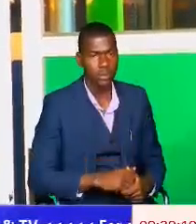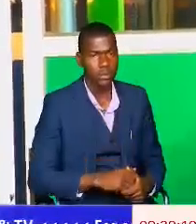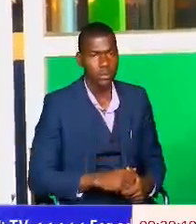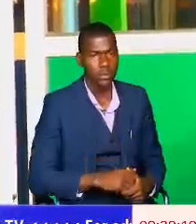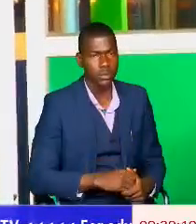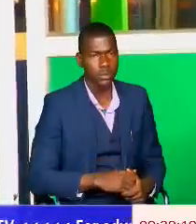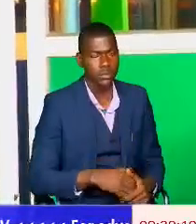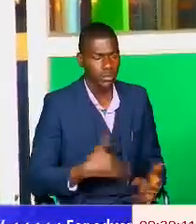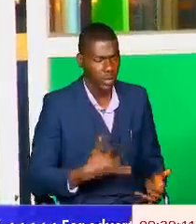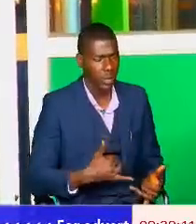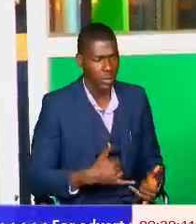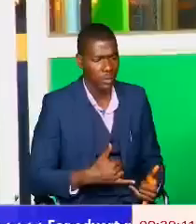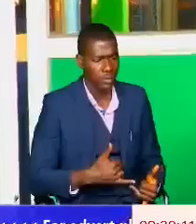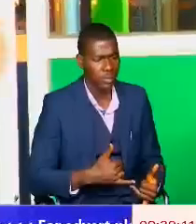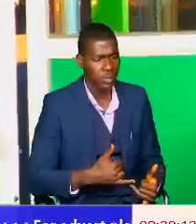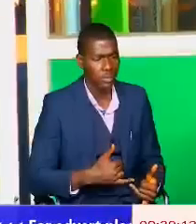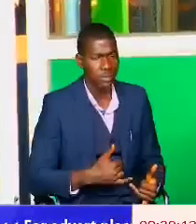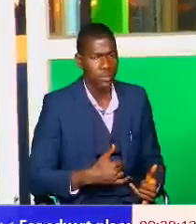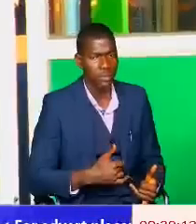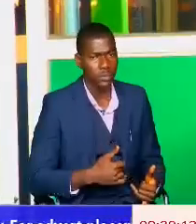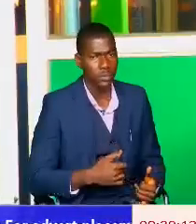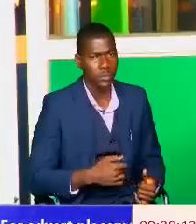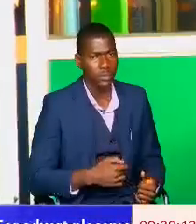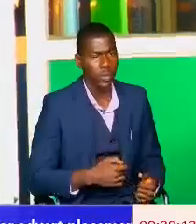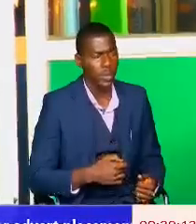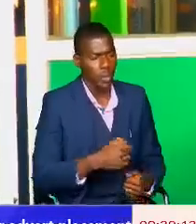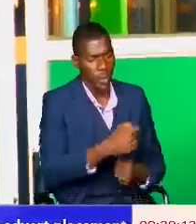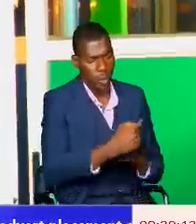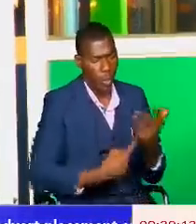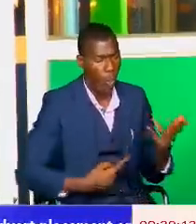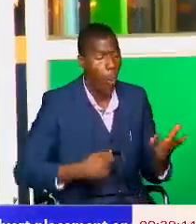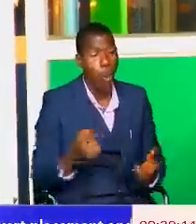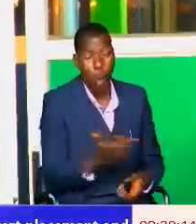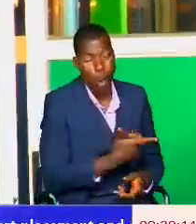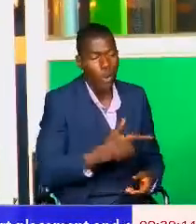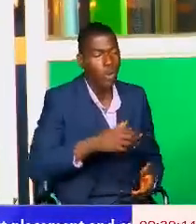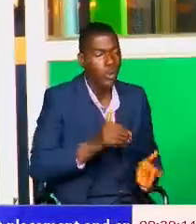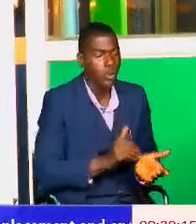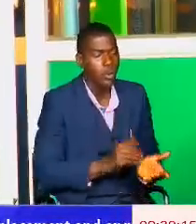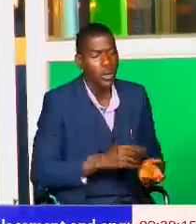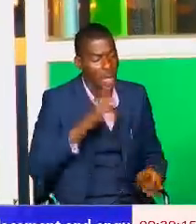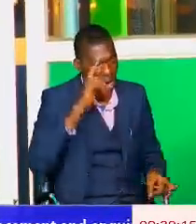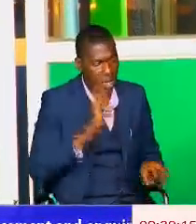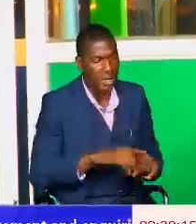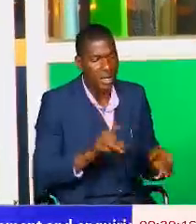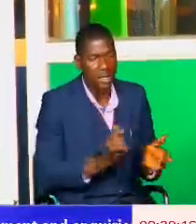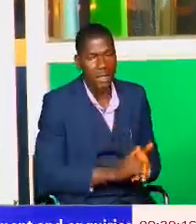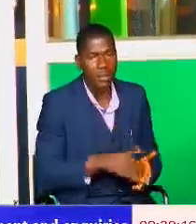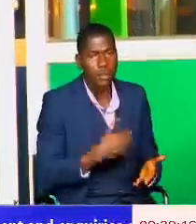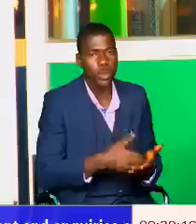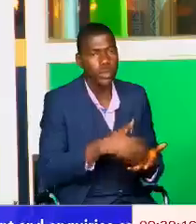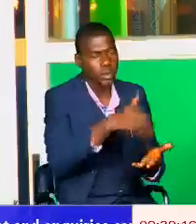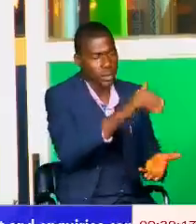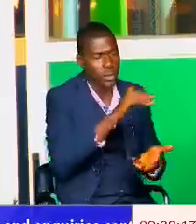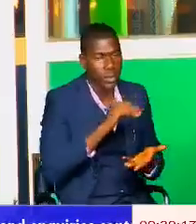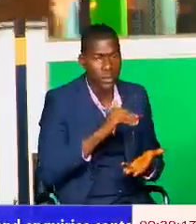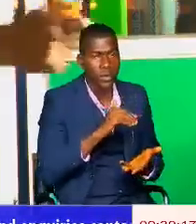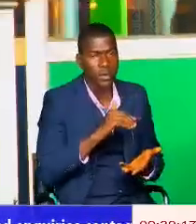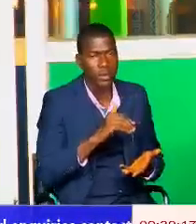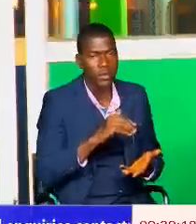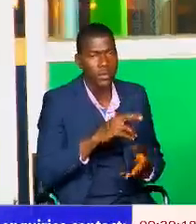Okay? Mm-hmm. And all the doctors had agreed that when they disbursed that value, Federal Mortgage Bank